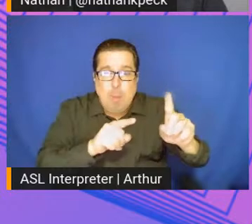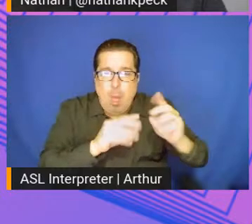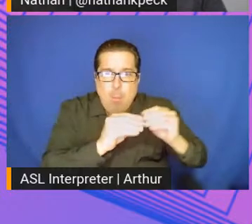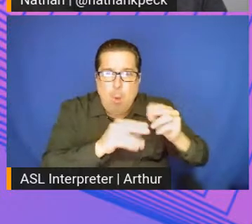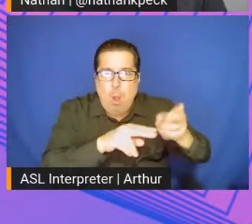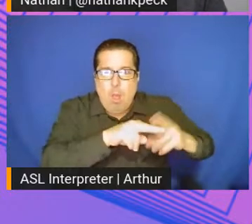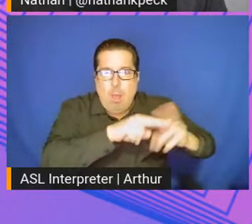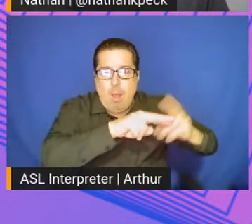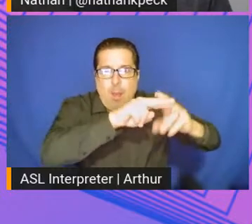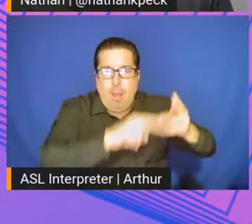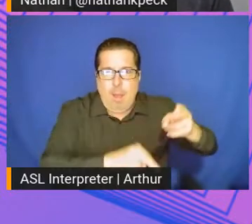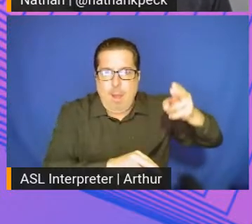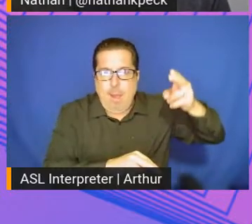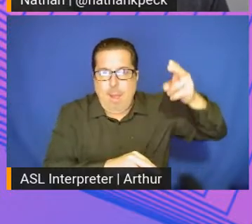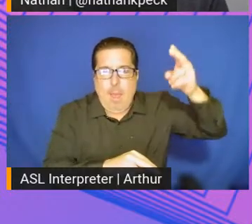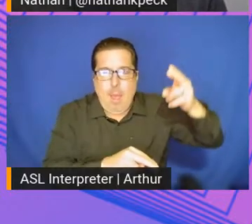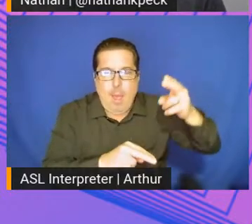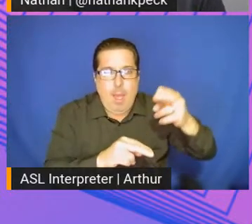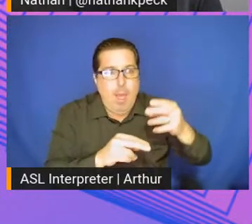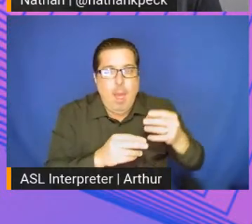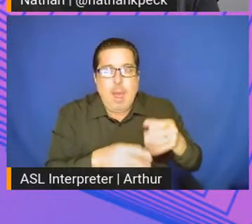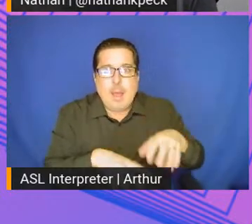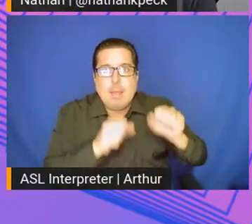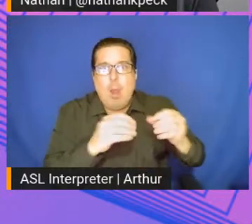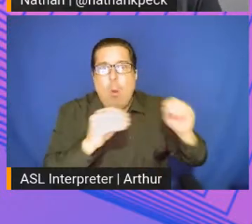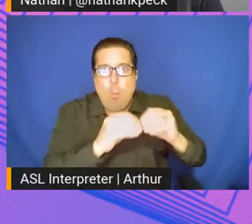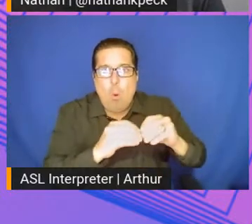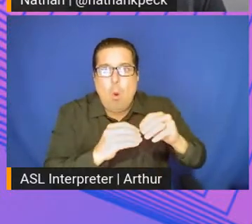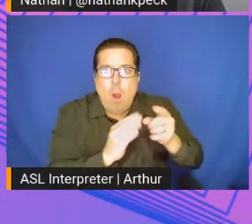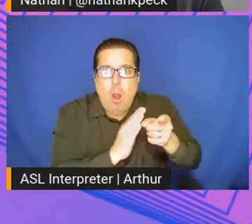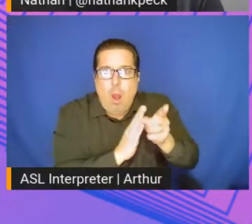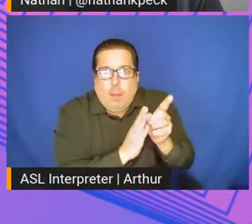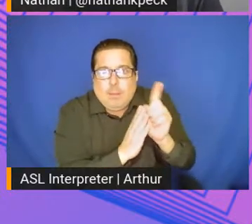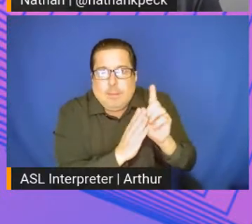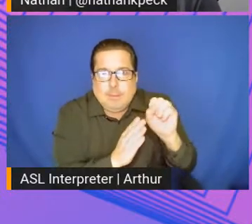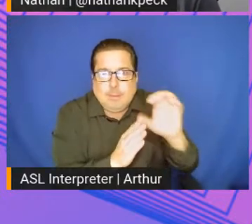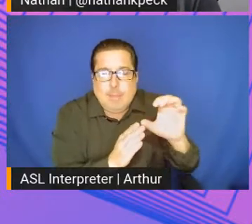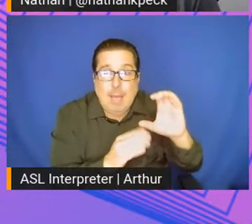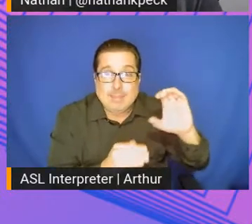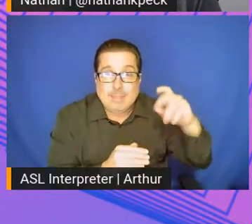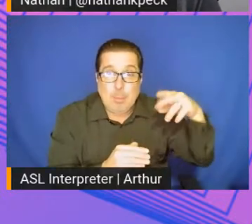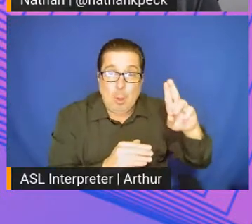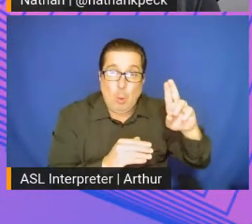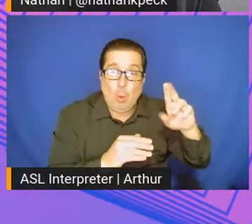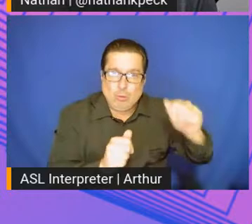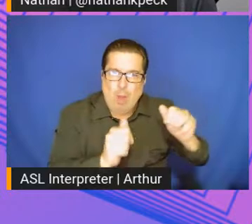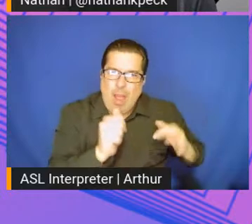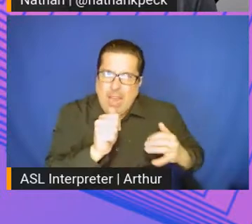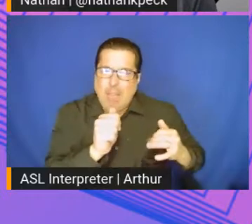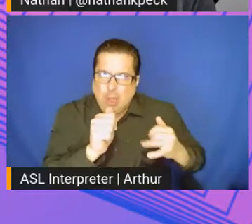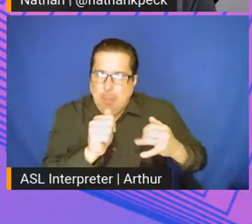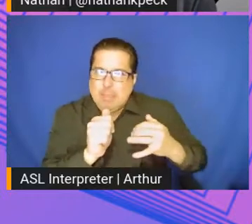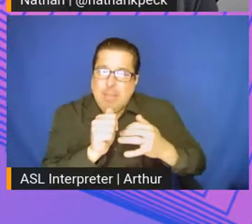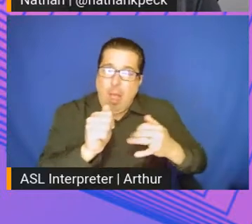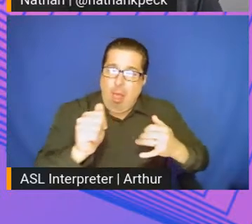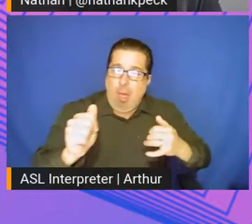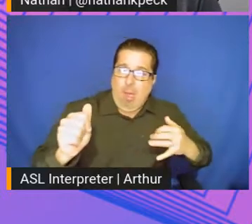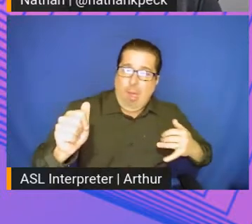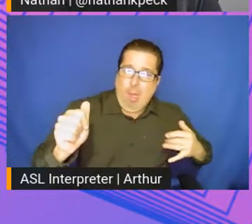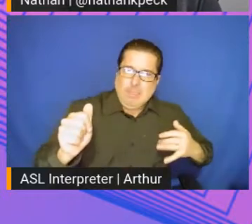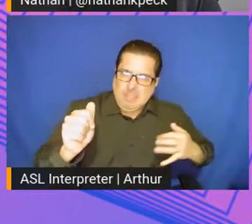take multiple seconds for your CPU to catch up and actually start executing the